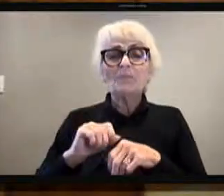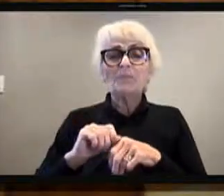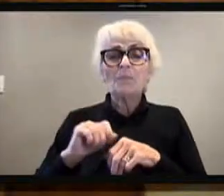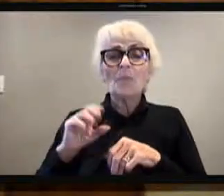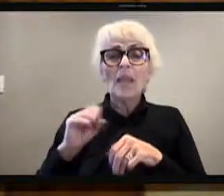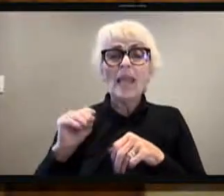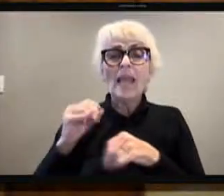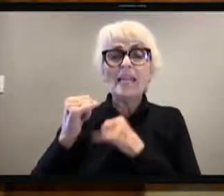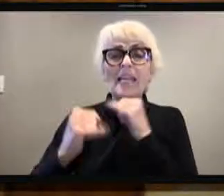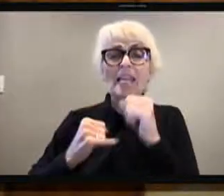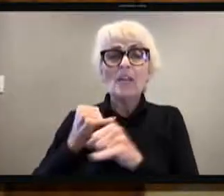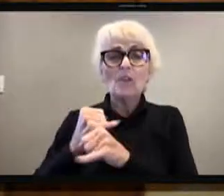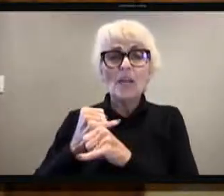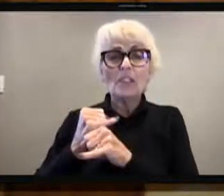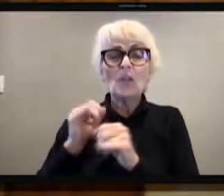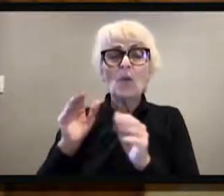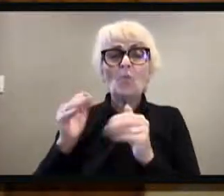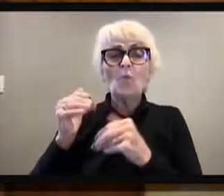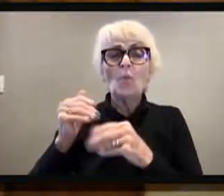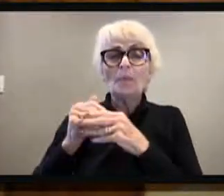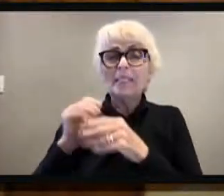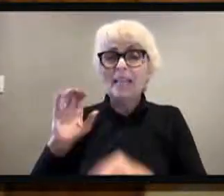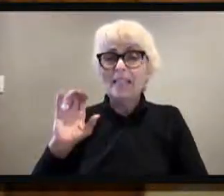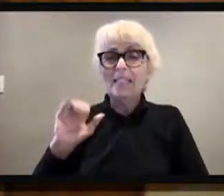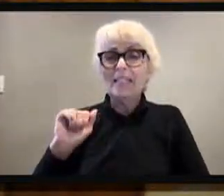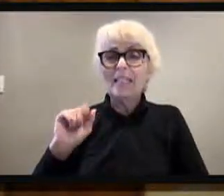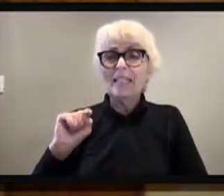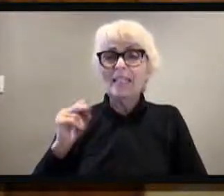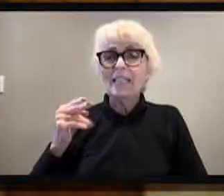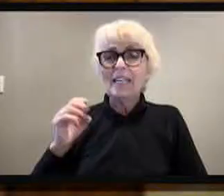international rooms of the Cathedral Learning.